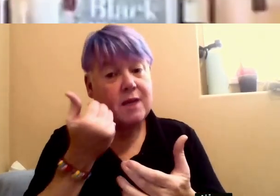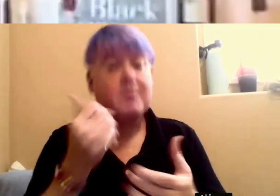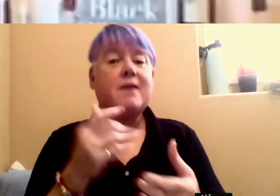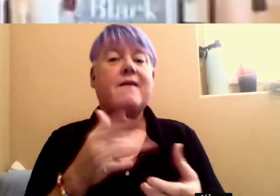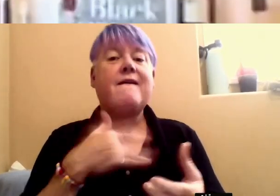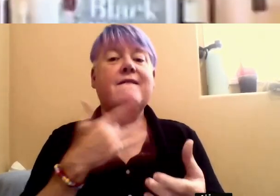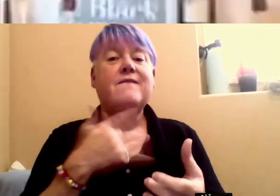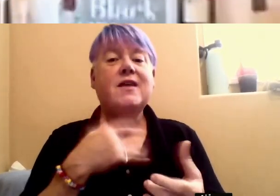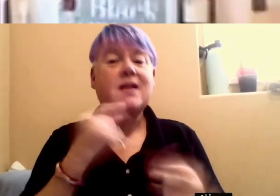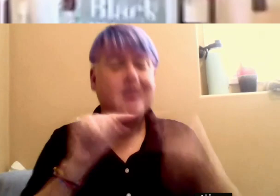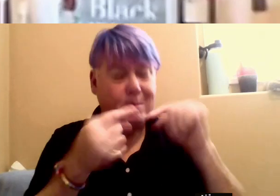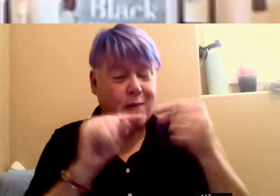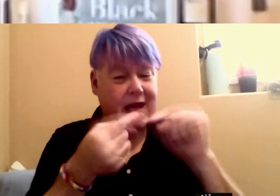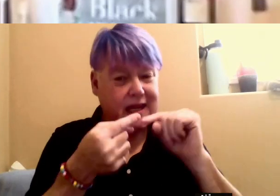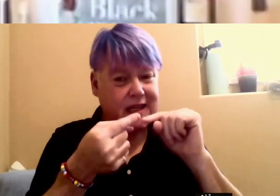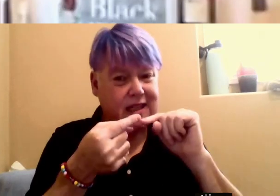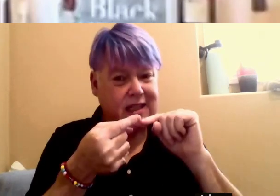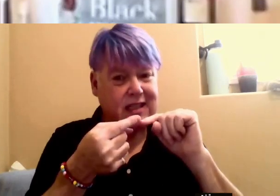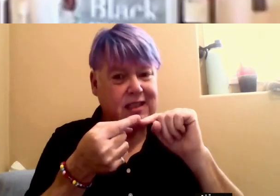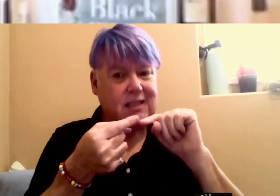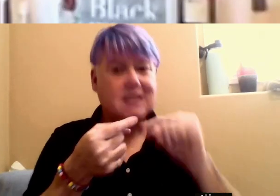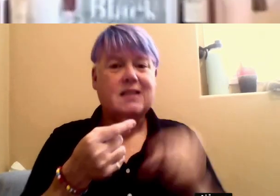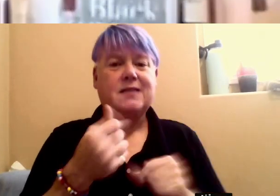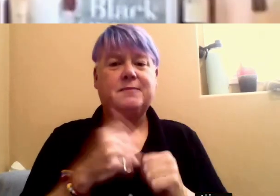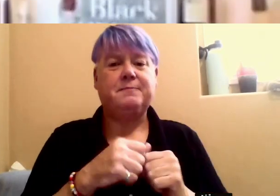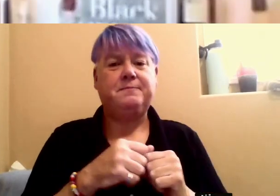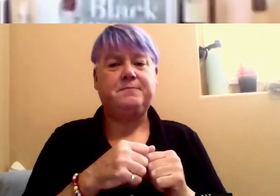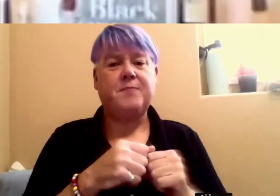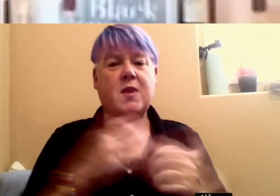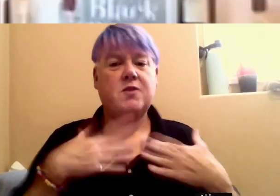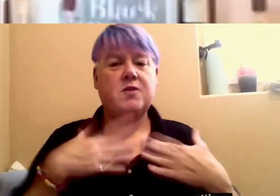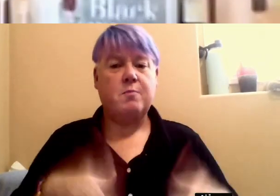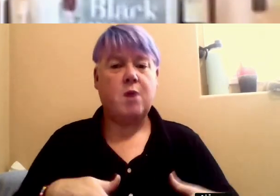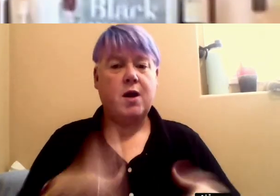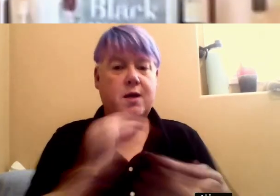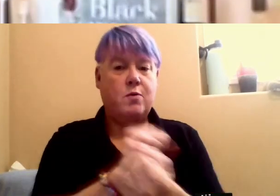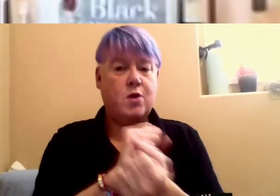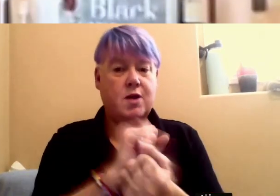pain is important because it's like your body working that out of your,